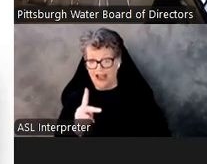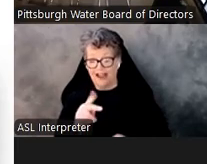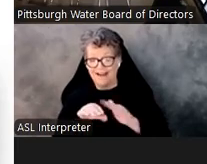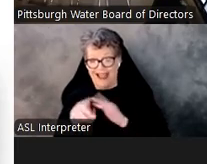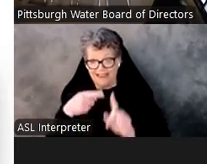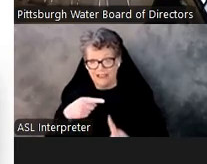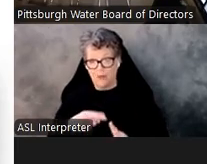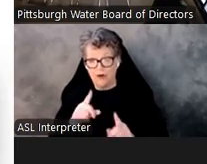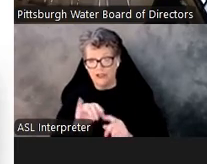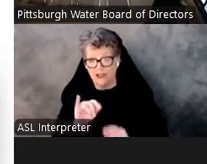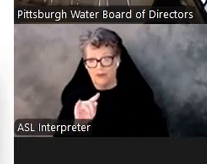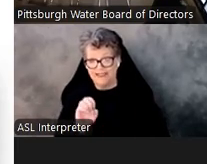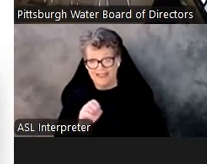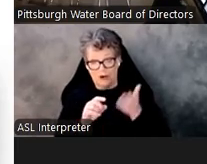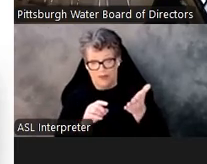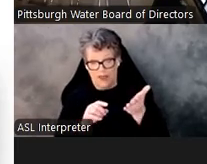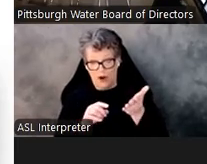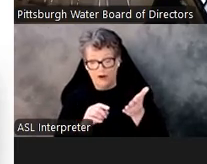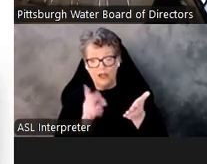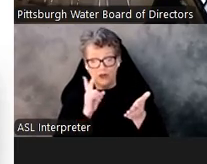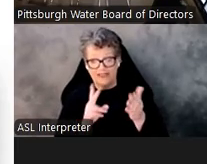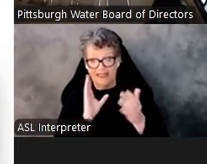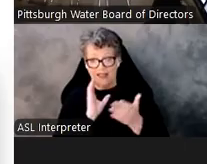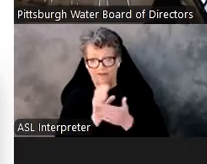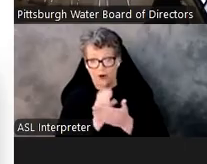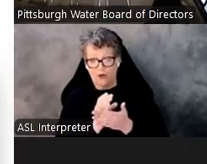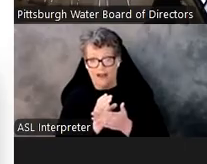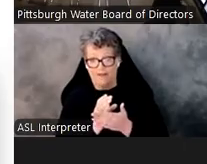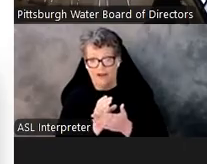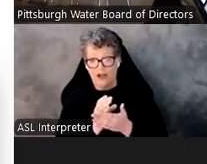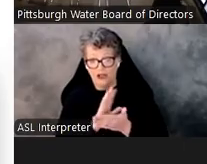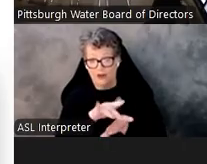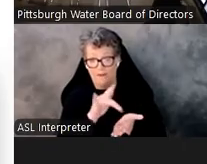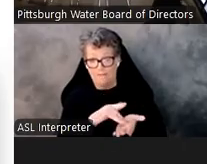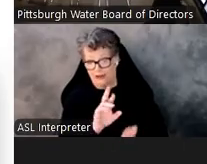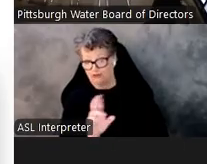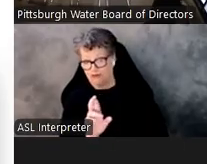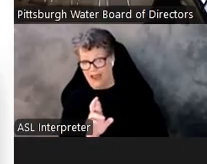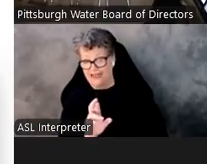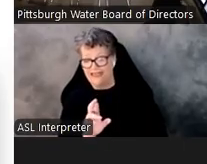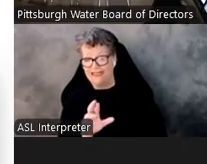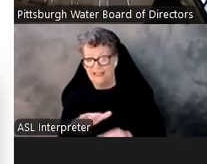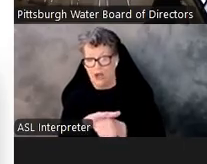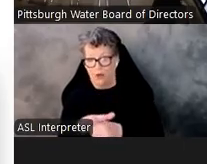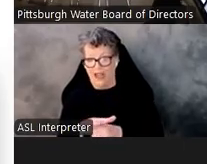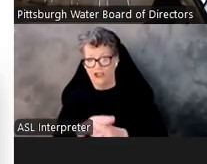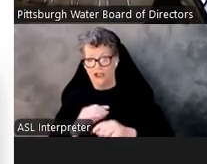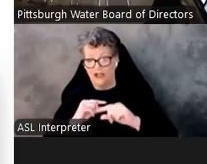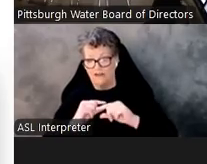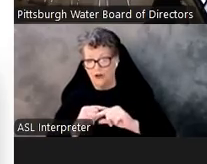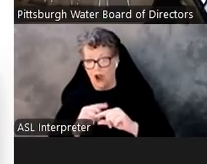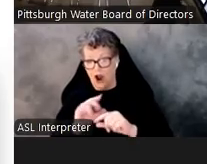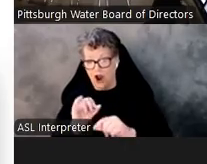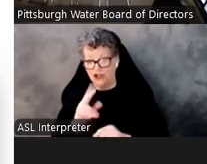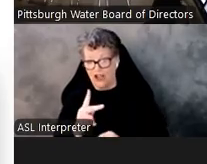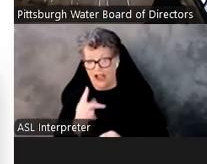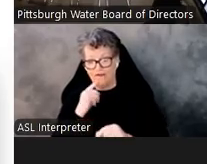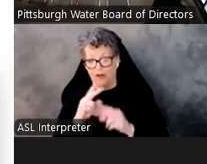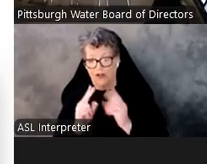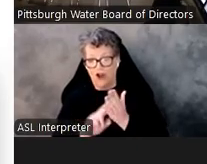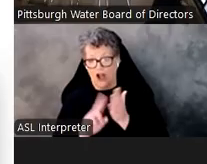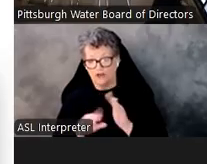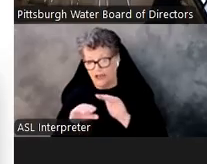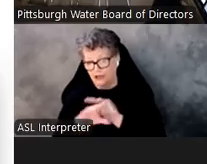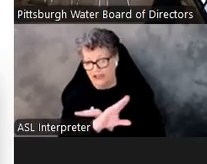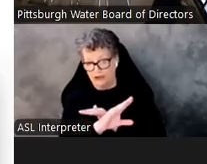to the site are here. You can see in the photograph to the mid-right is the location of the guard shack for the contractor entrance